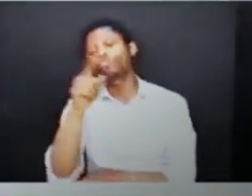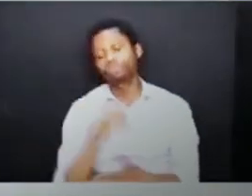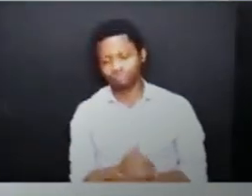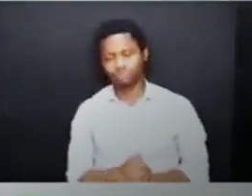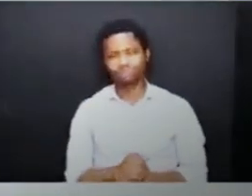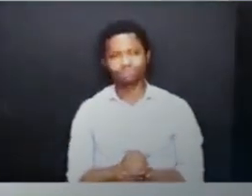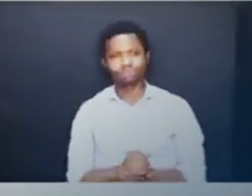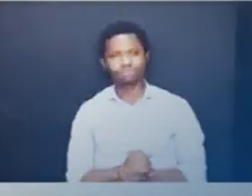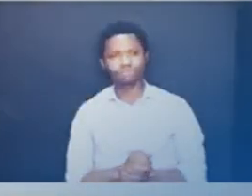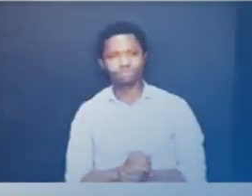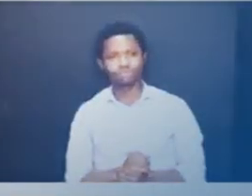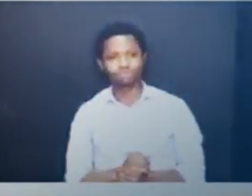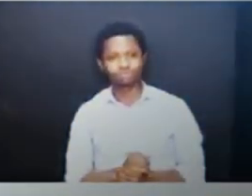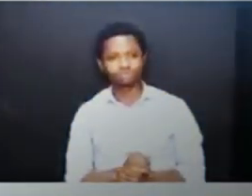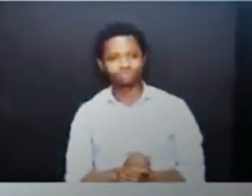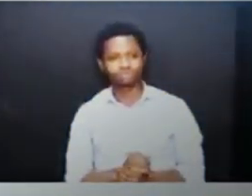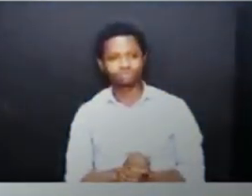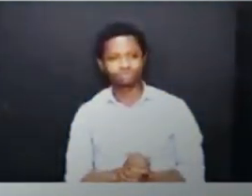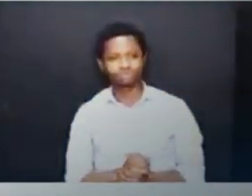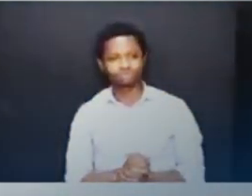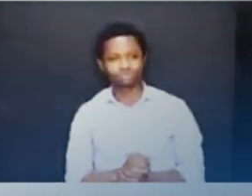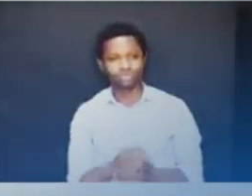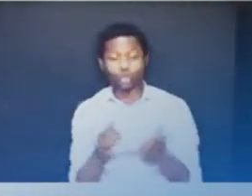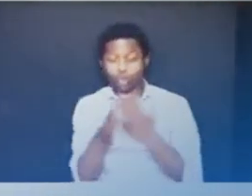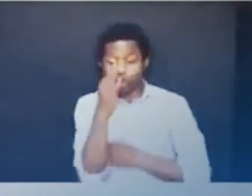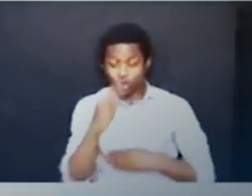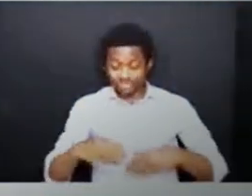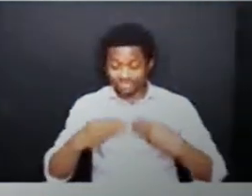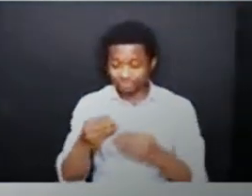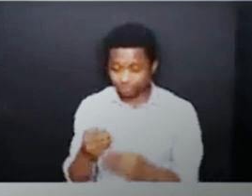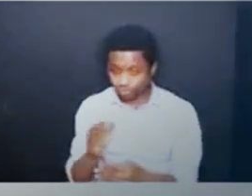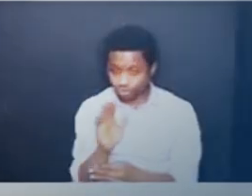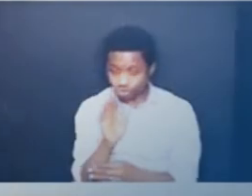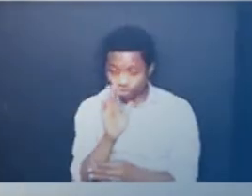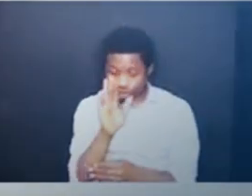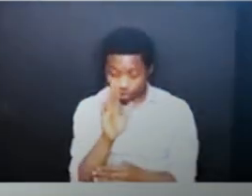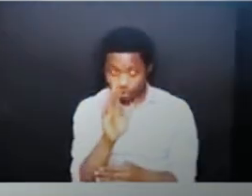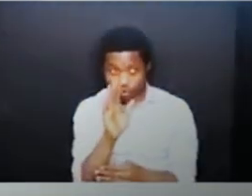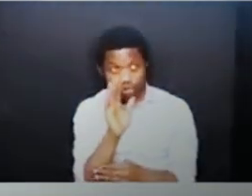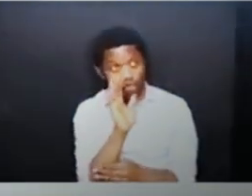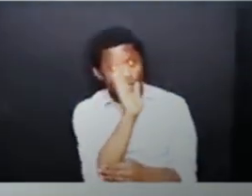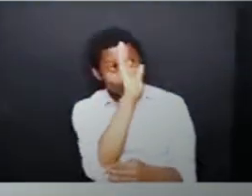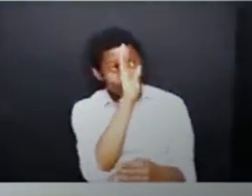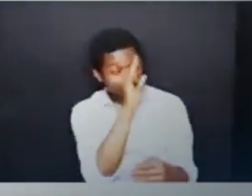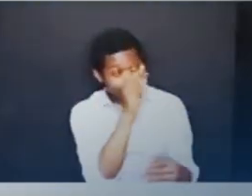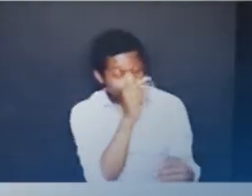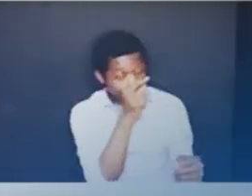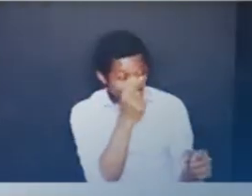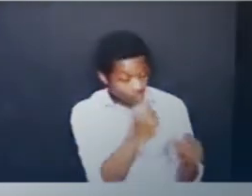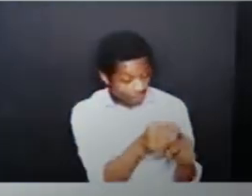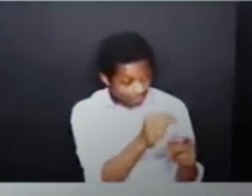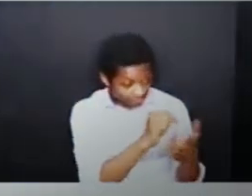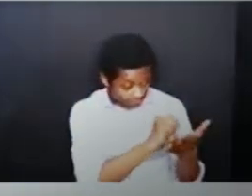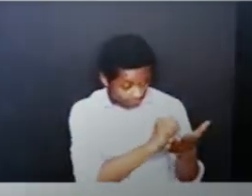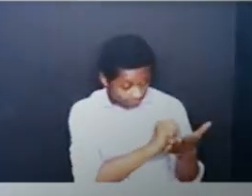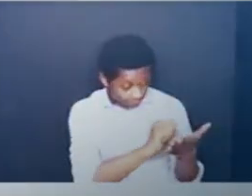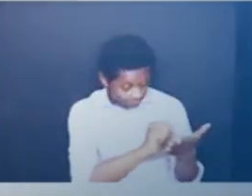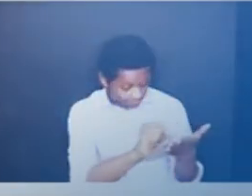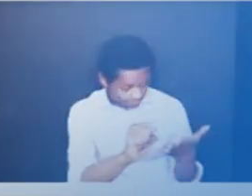he has given us his written word, which contains his will and his plan for your